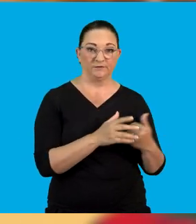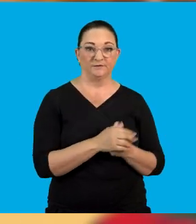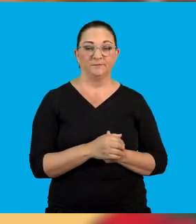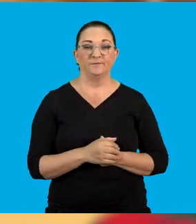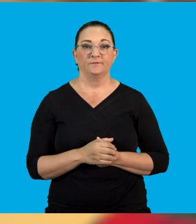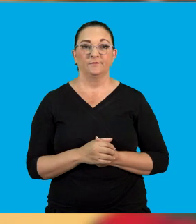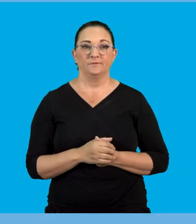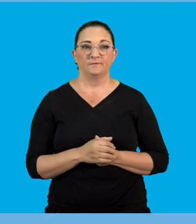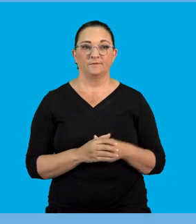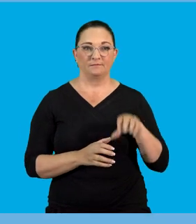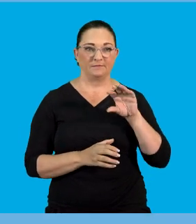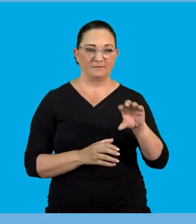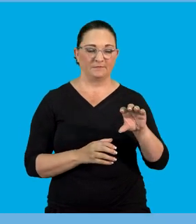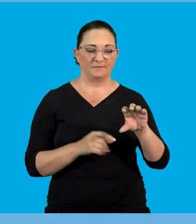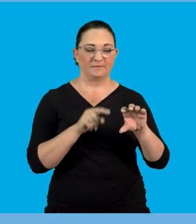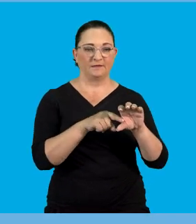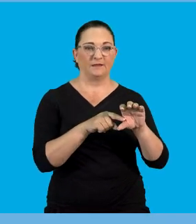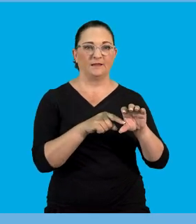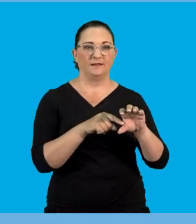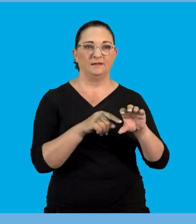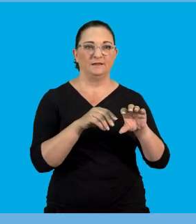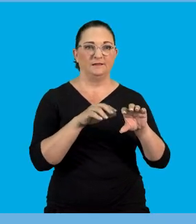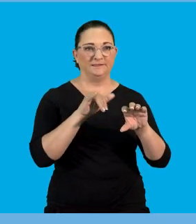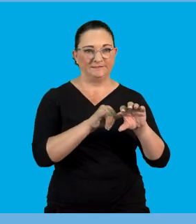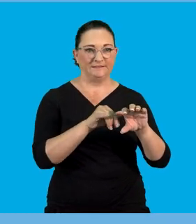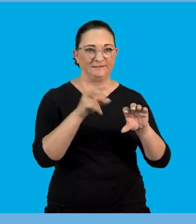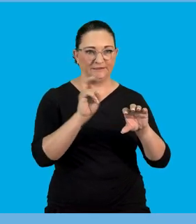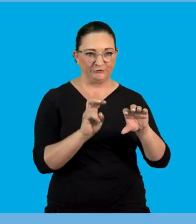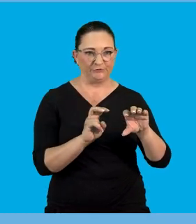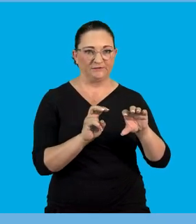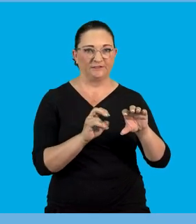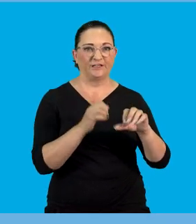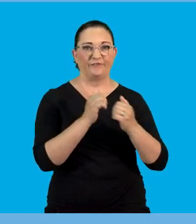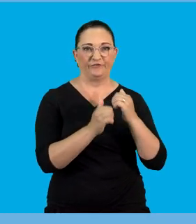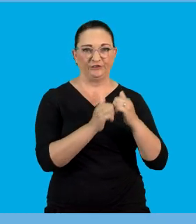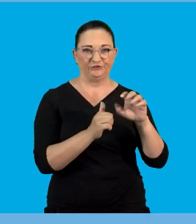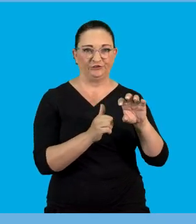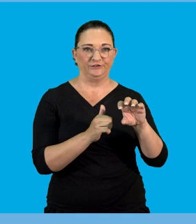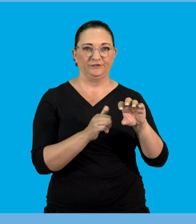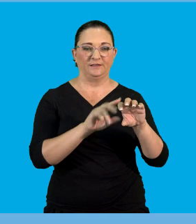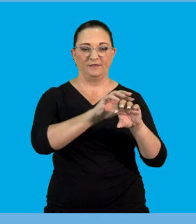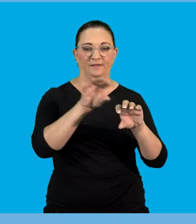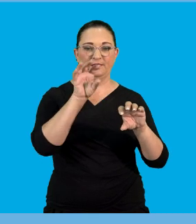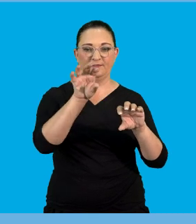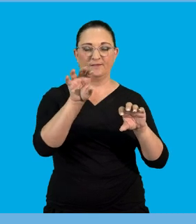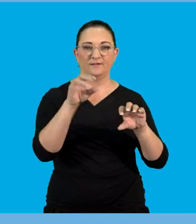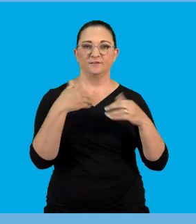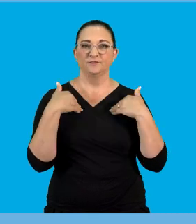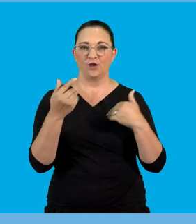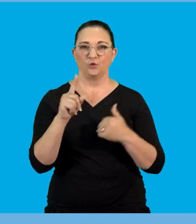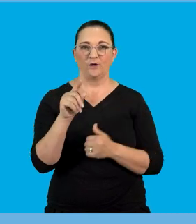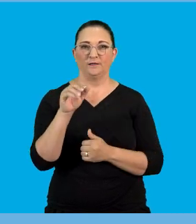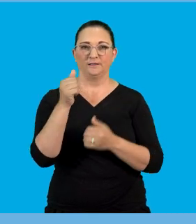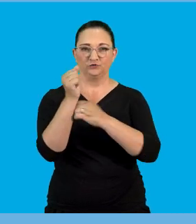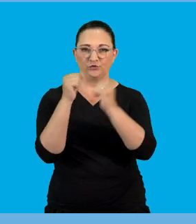we are going to look at the main idea being the static electricity and friction. And through that and within that, we started by looking